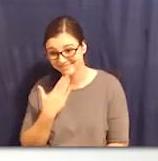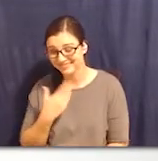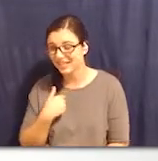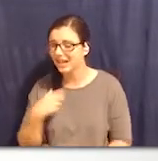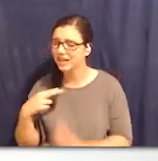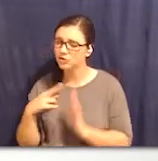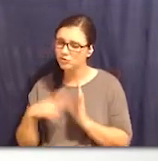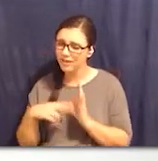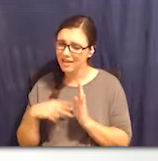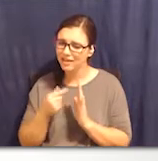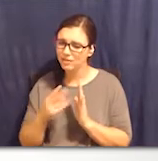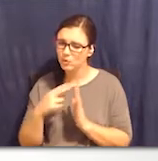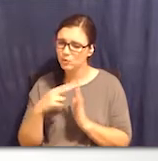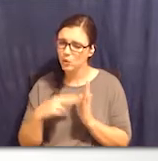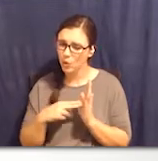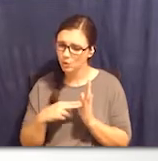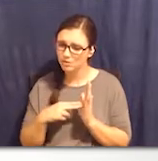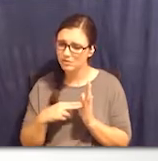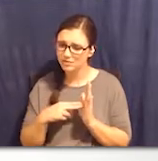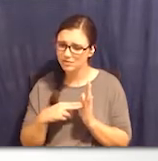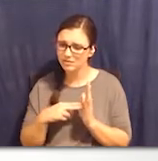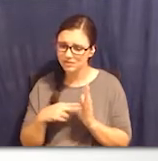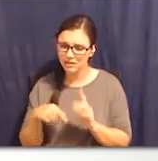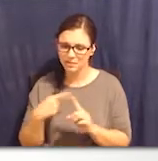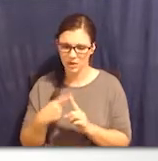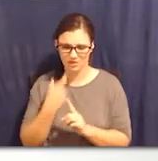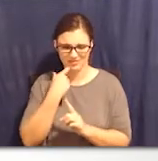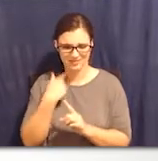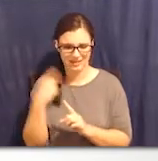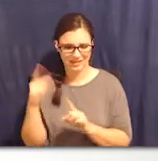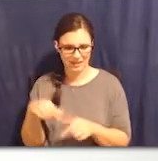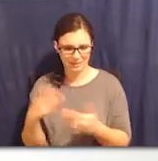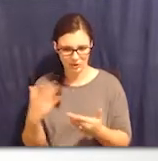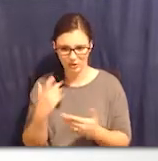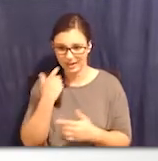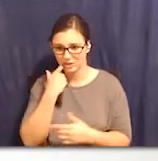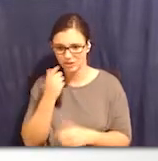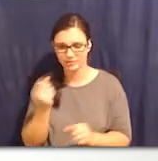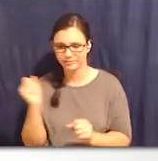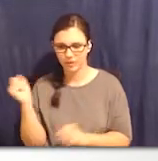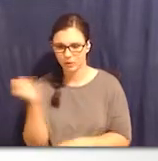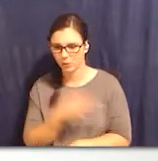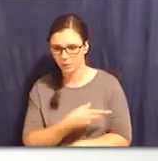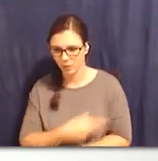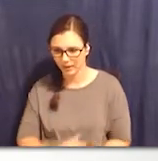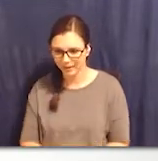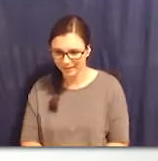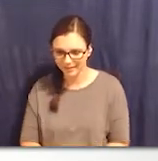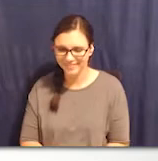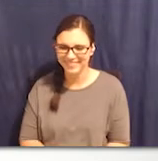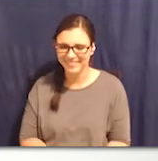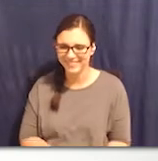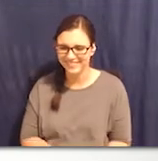That was amazing. Thank you. I wrote some notes about what I was going to talk about when I came here, and I just